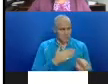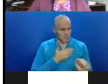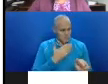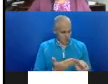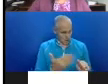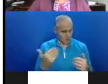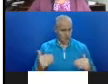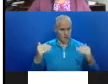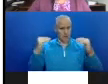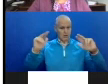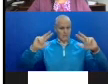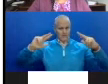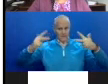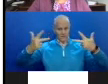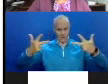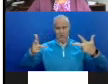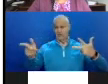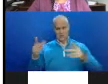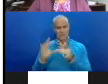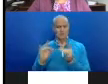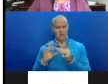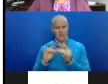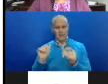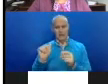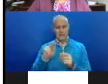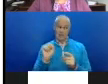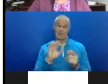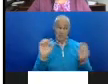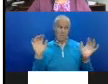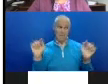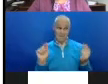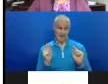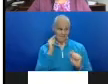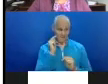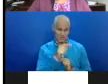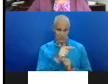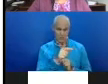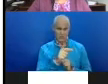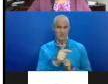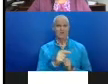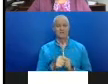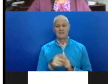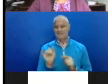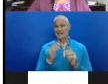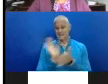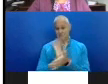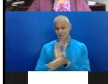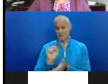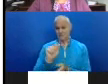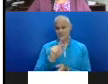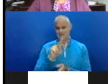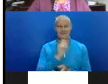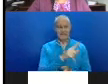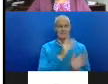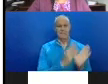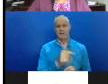3, that she's going to be talking about abuse. It's going to be very painful, as it is for Steve in the film. He needs to be prepared for